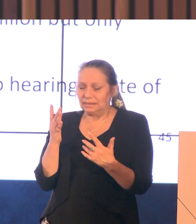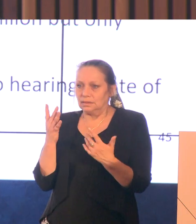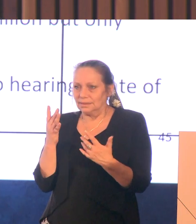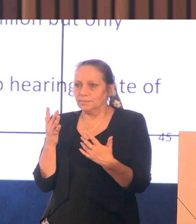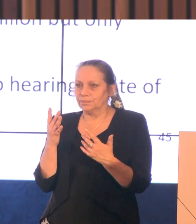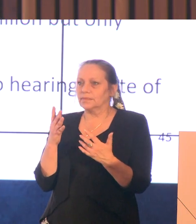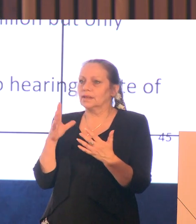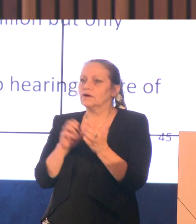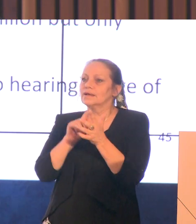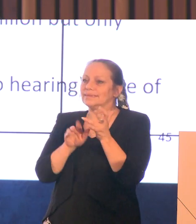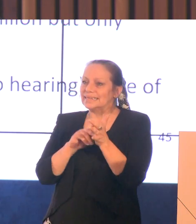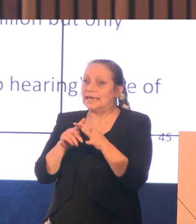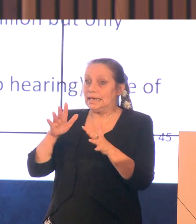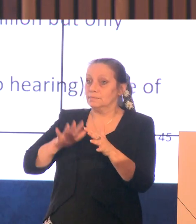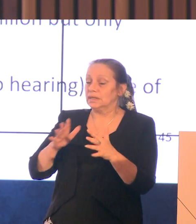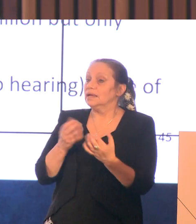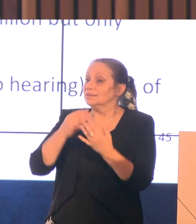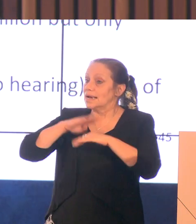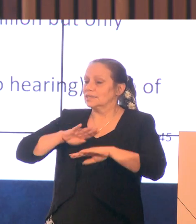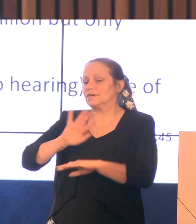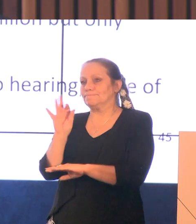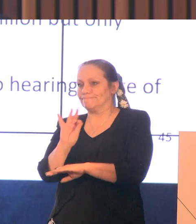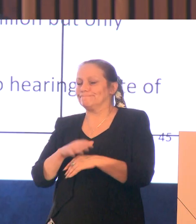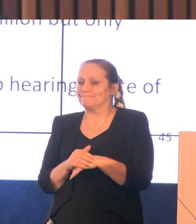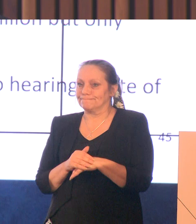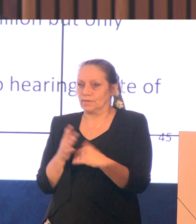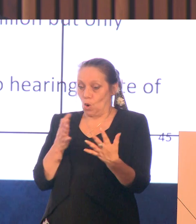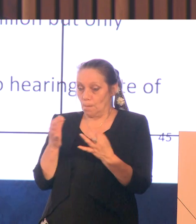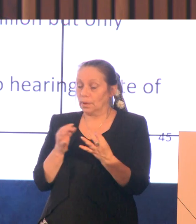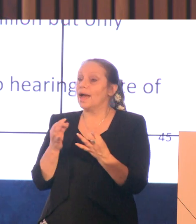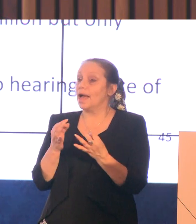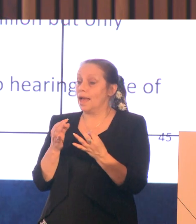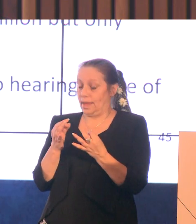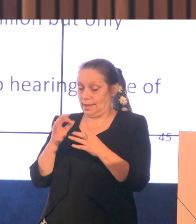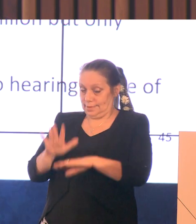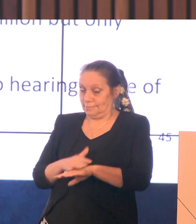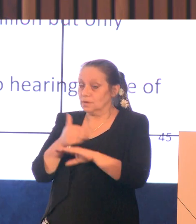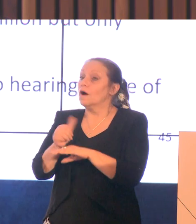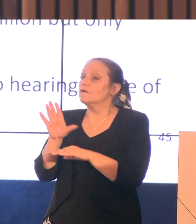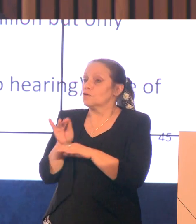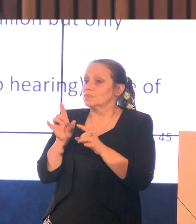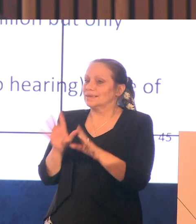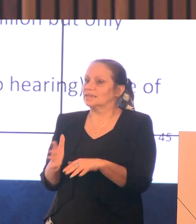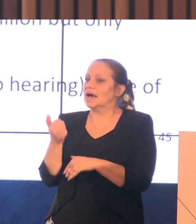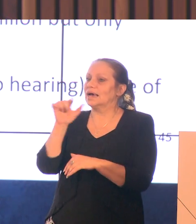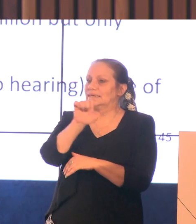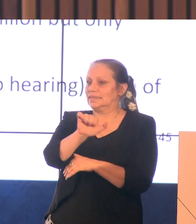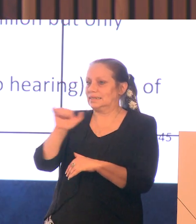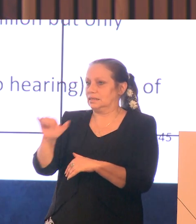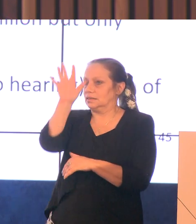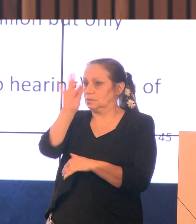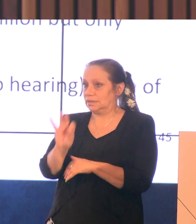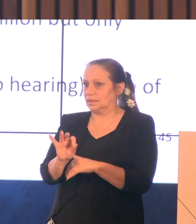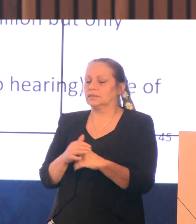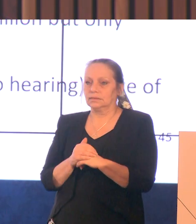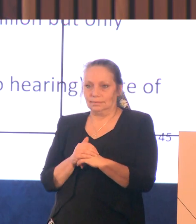from the scheme what they need to get. Plan utilisation since the inception of the scheme is at 66%. This has